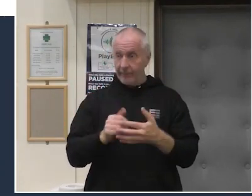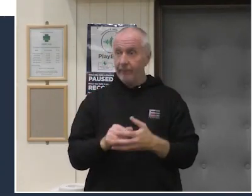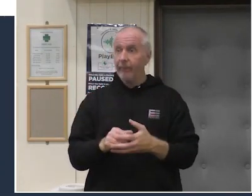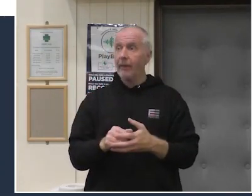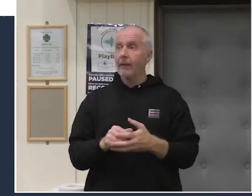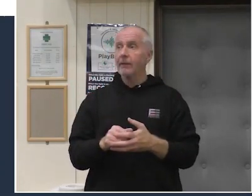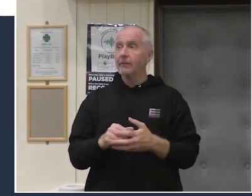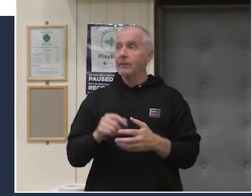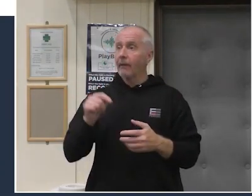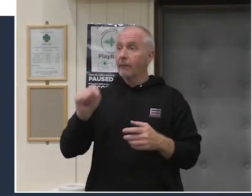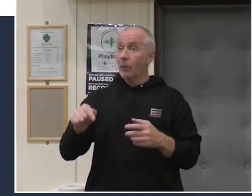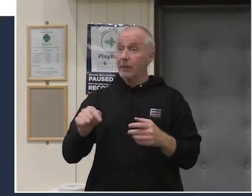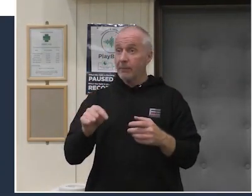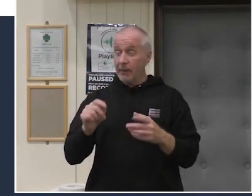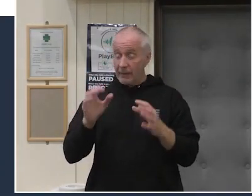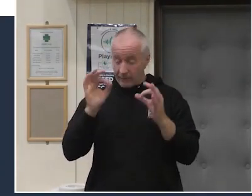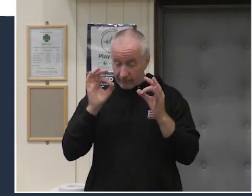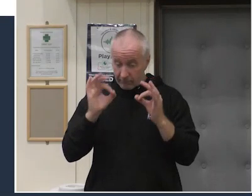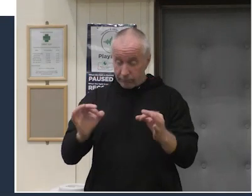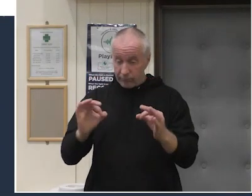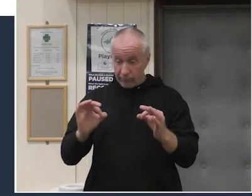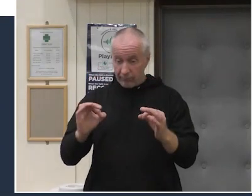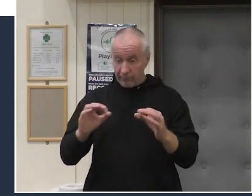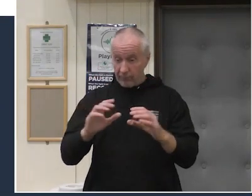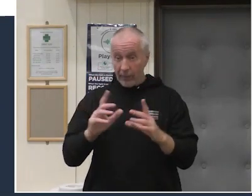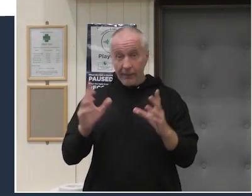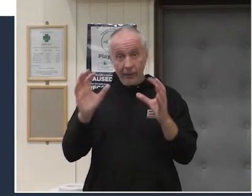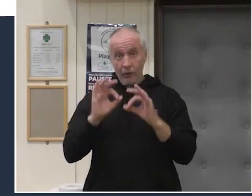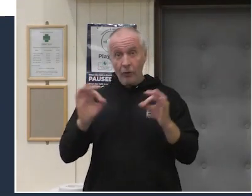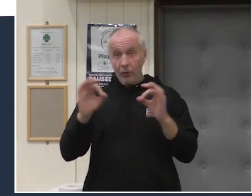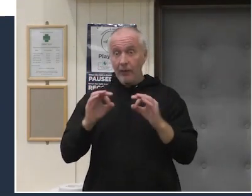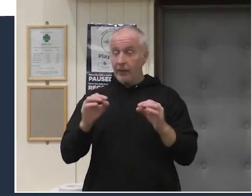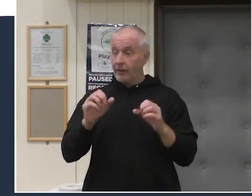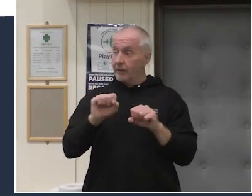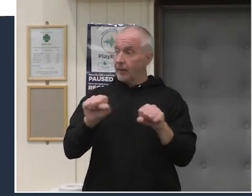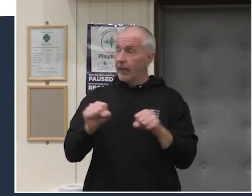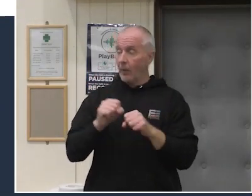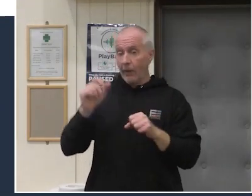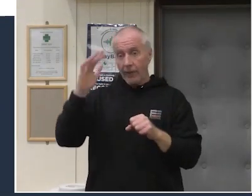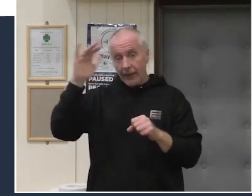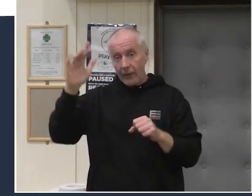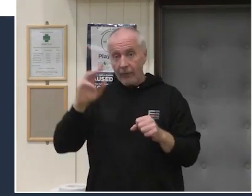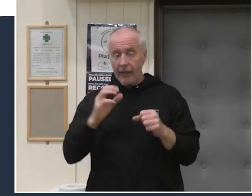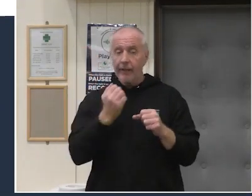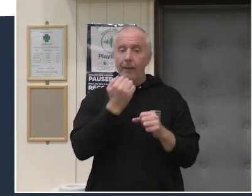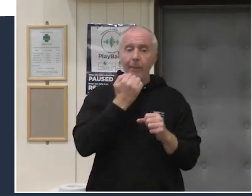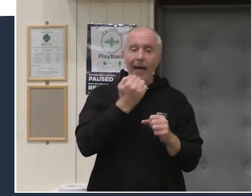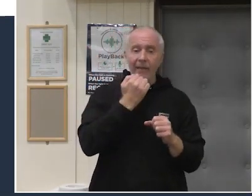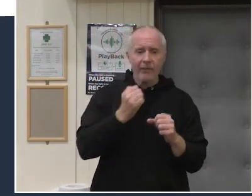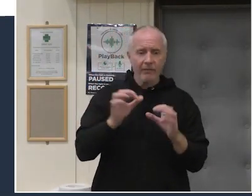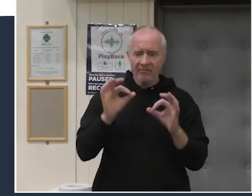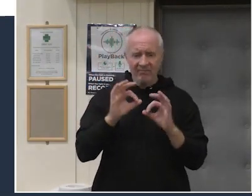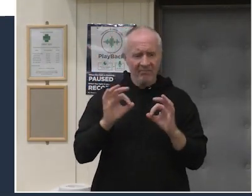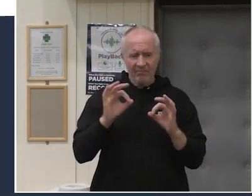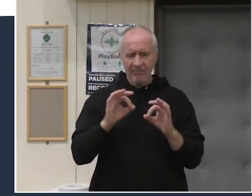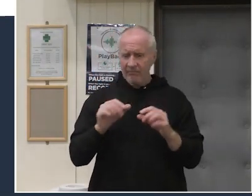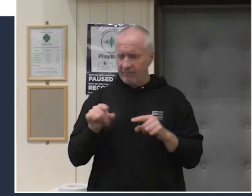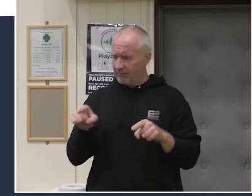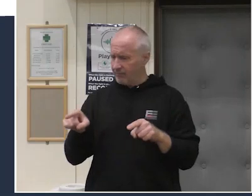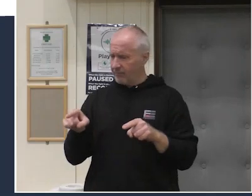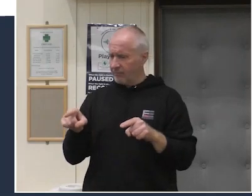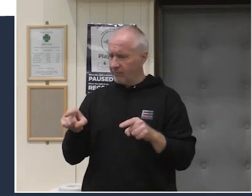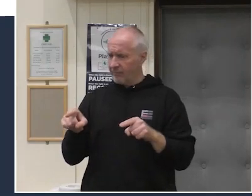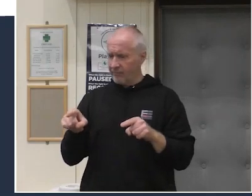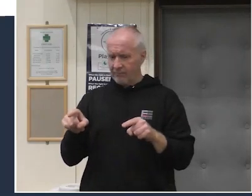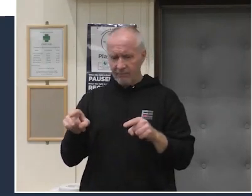CP to be almost exactly conserved when there's nothing in our theory at all, there's nothing in the maths that would suggest it's